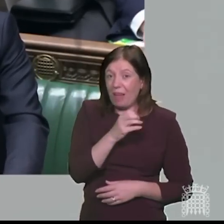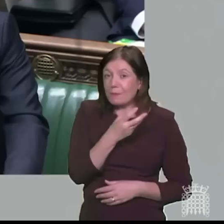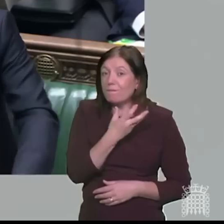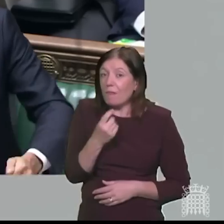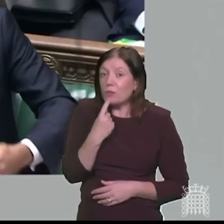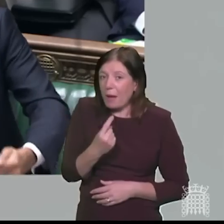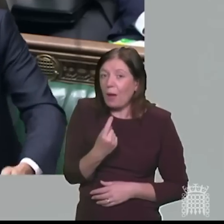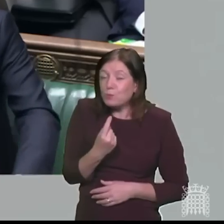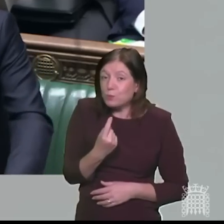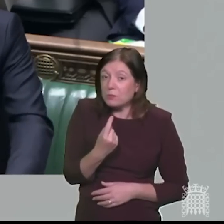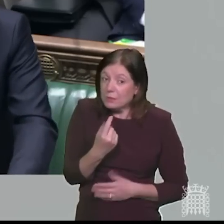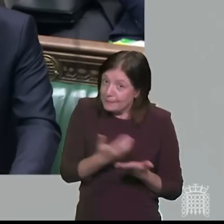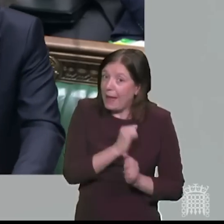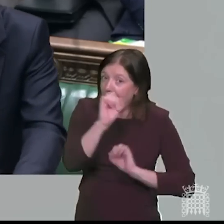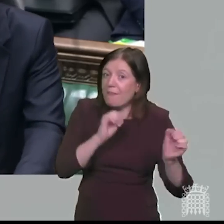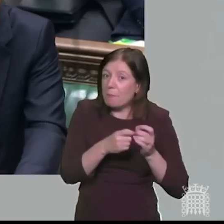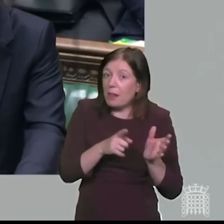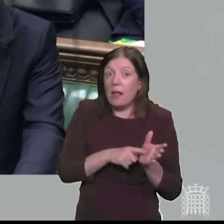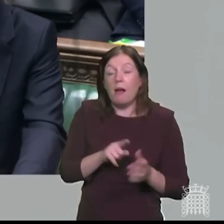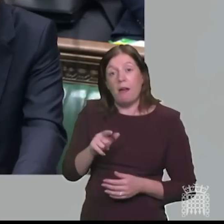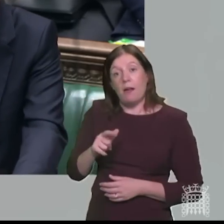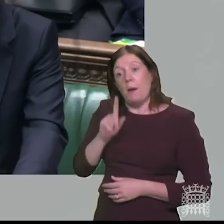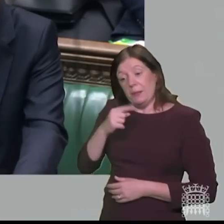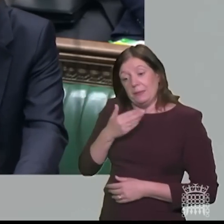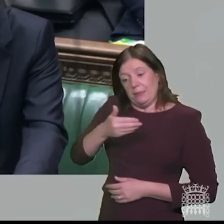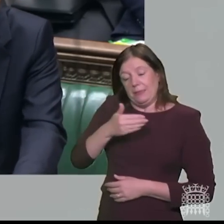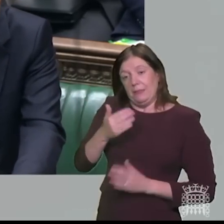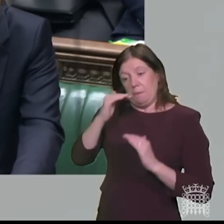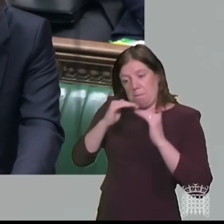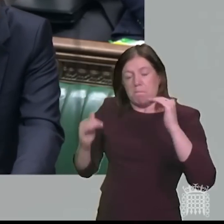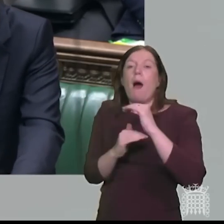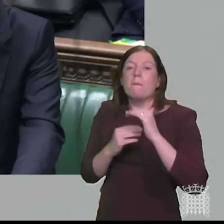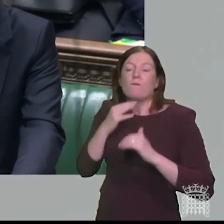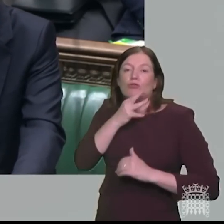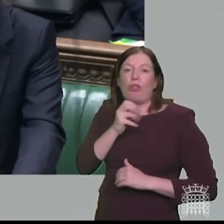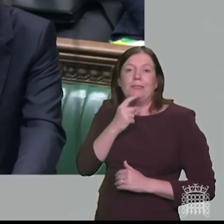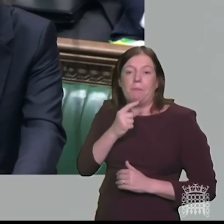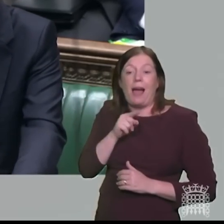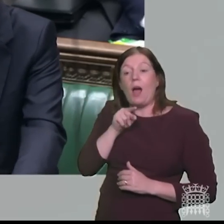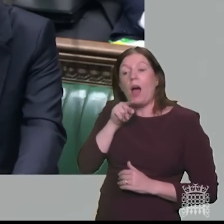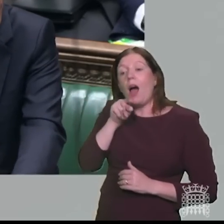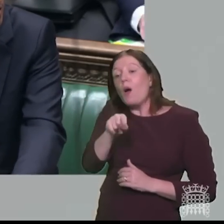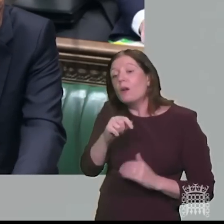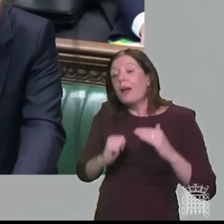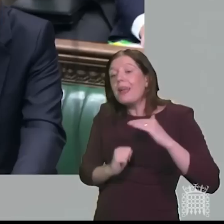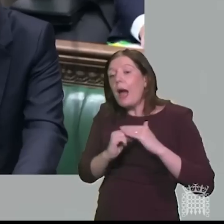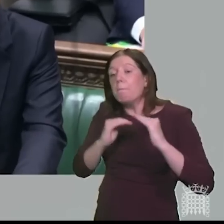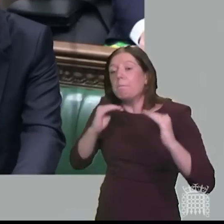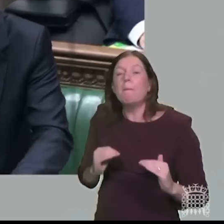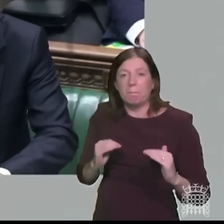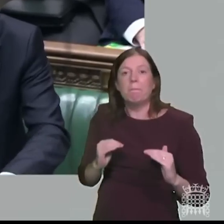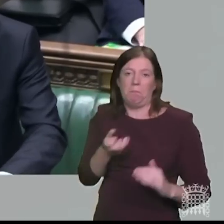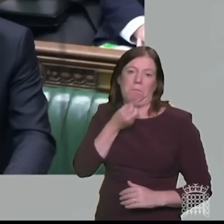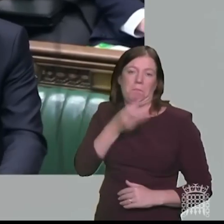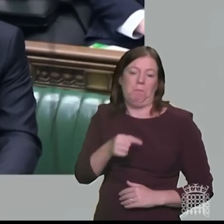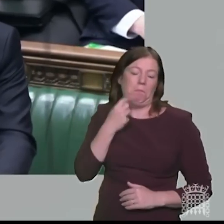Mr. Speaker, and I'm pleased that energy bills are forecast to fall £430 when the price cap resets in a couple of days. But beyond